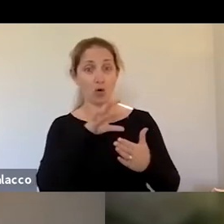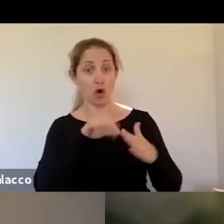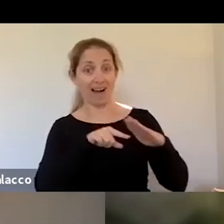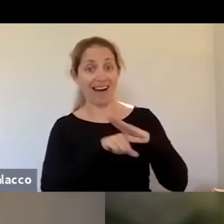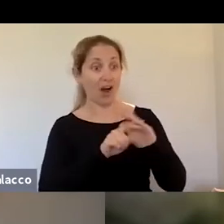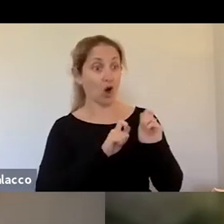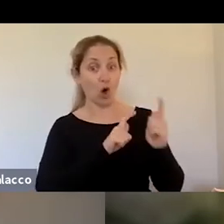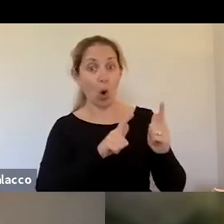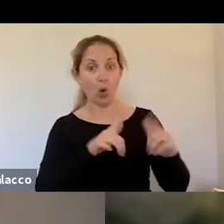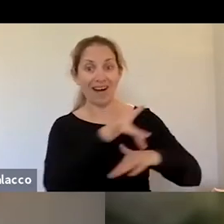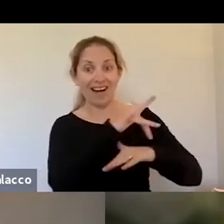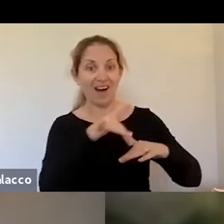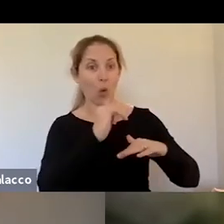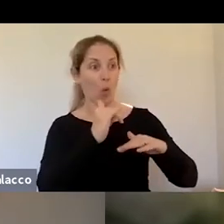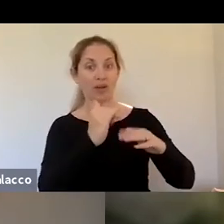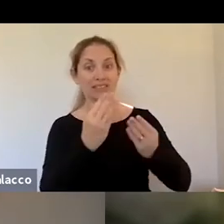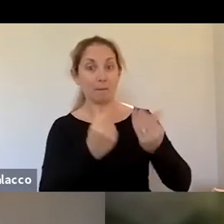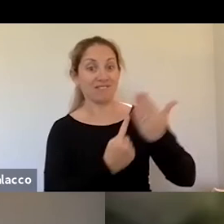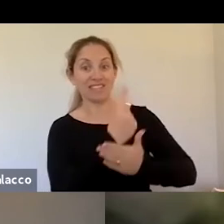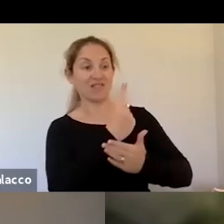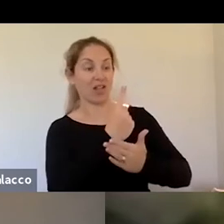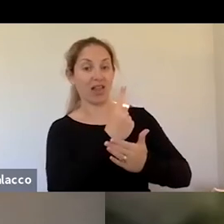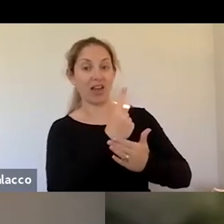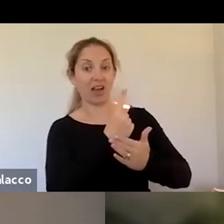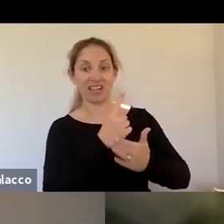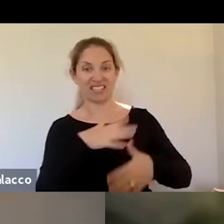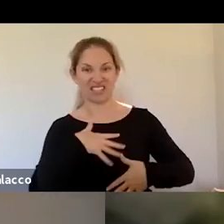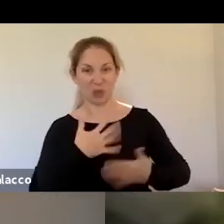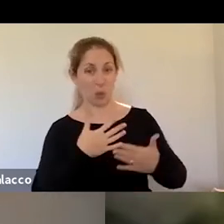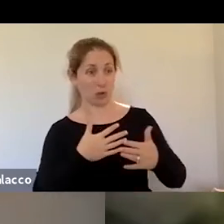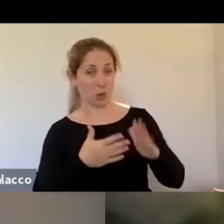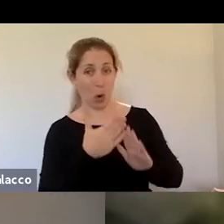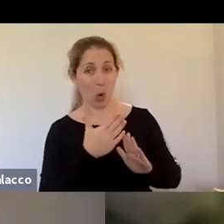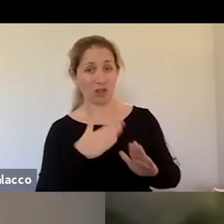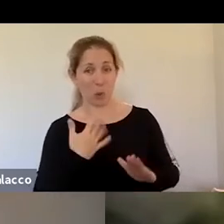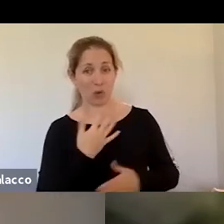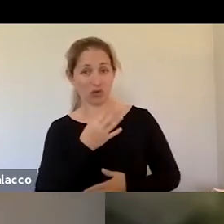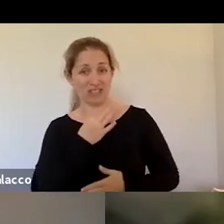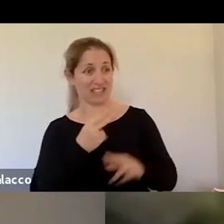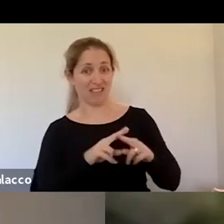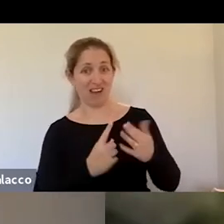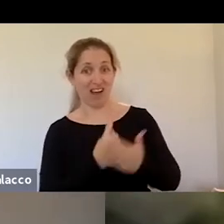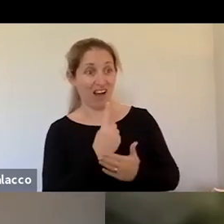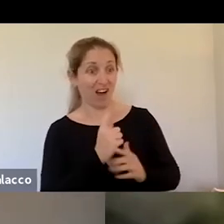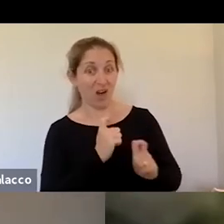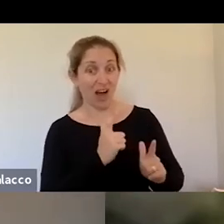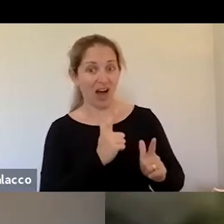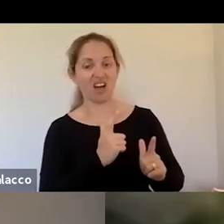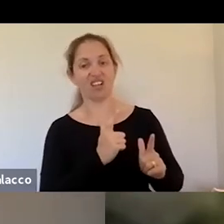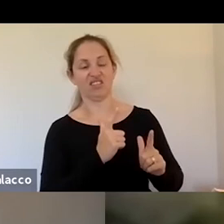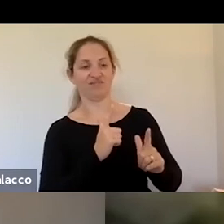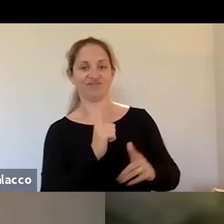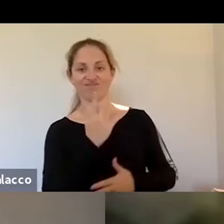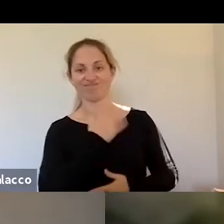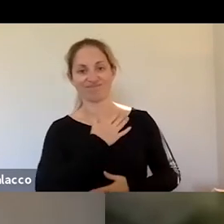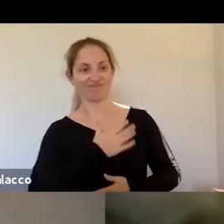risk of contracting or transmitting the virus to the risk of lockdowns and cancelled events. I think it's also been really interesting to see things